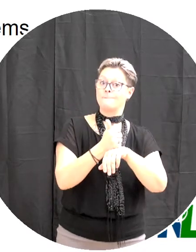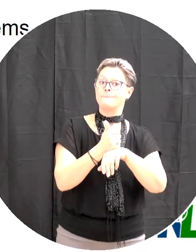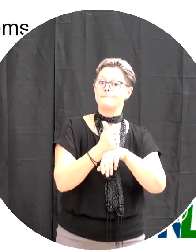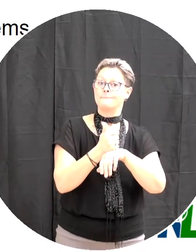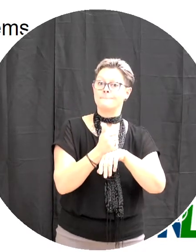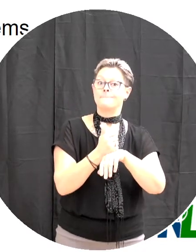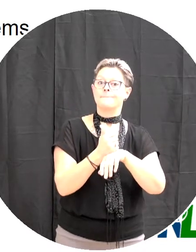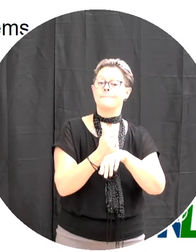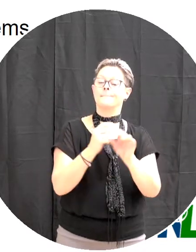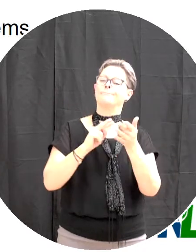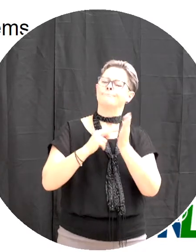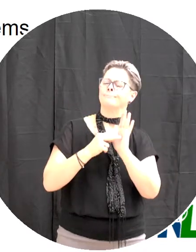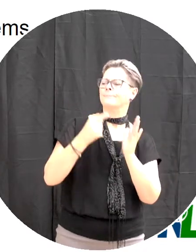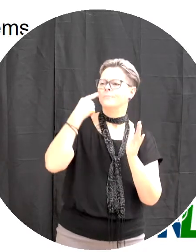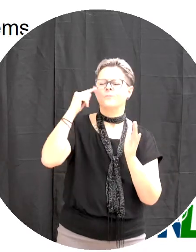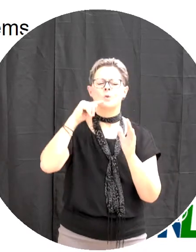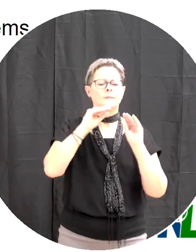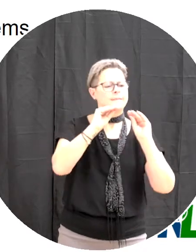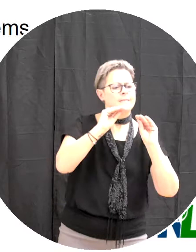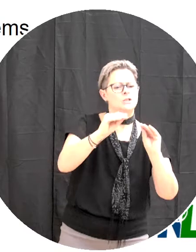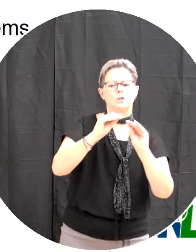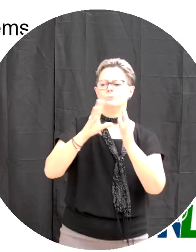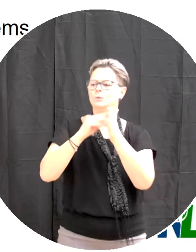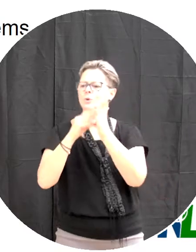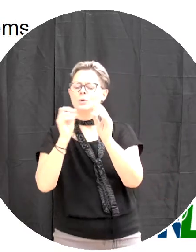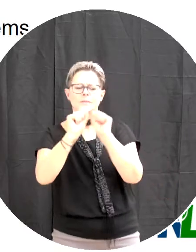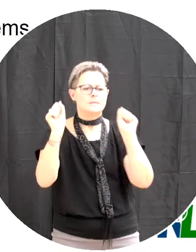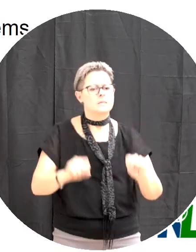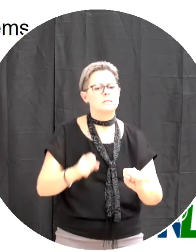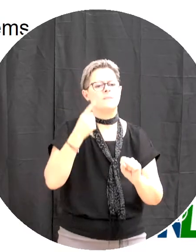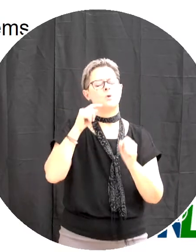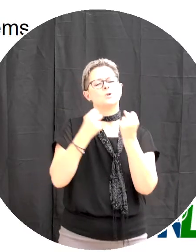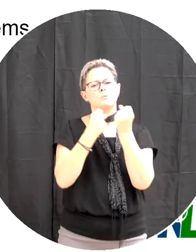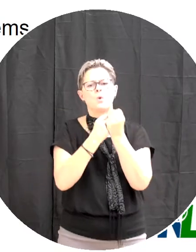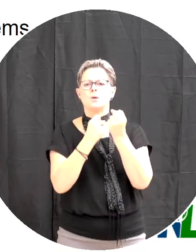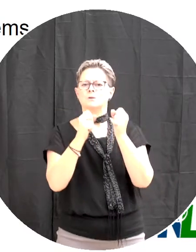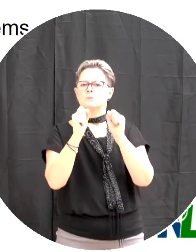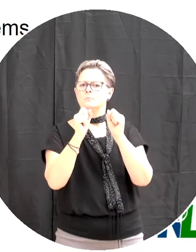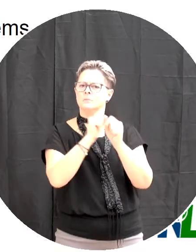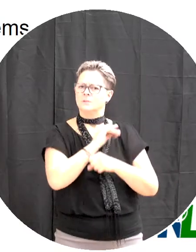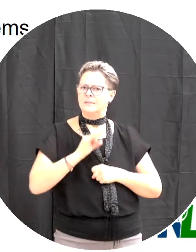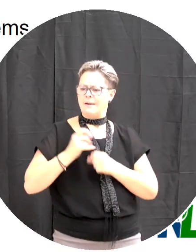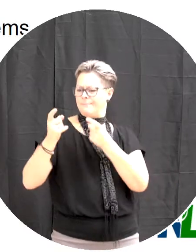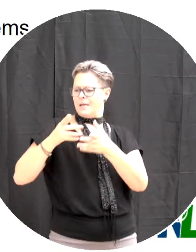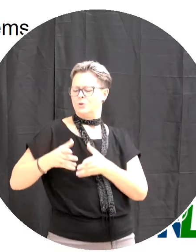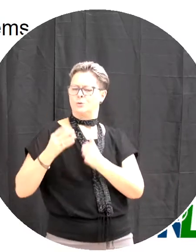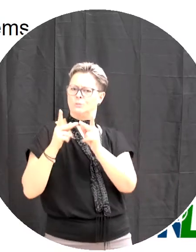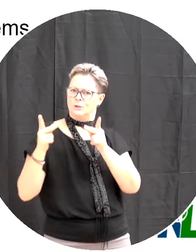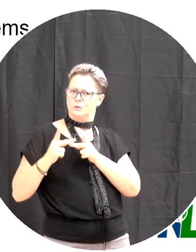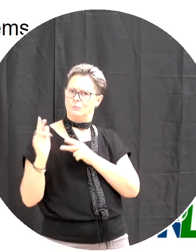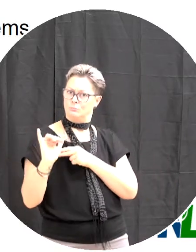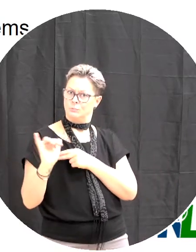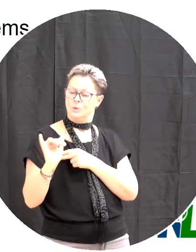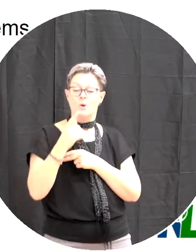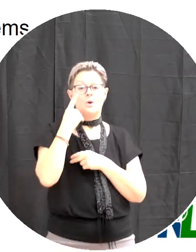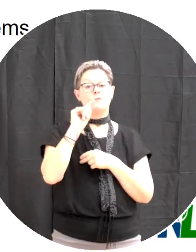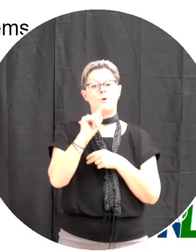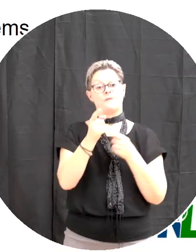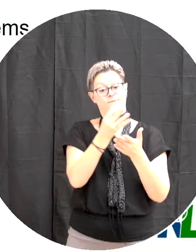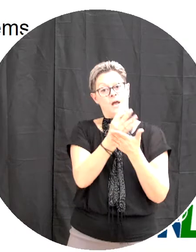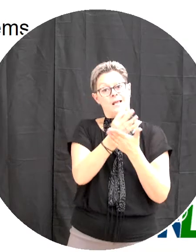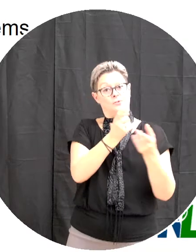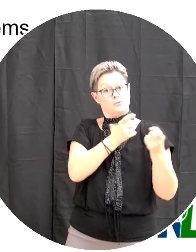the years to include teaching and learning assistants as well as support staff and management positions. In the area of financial controls,